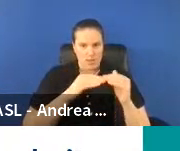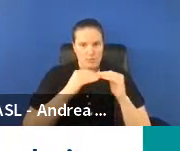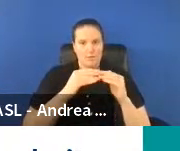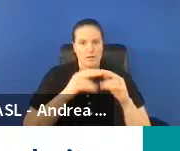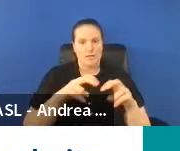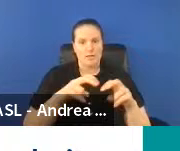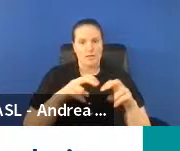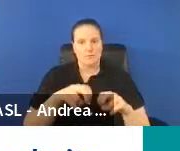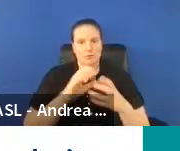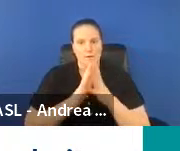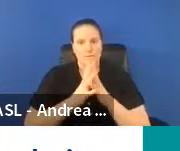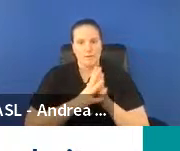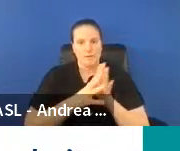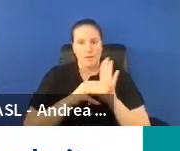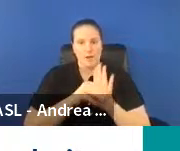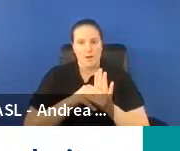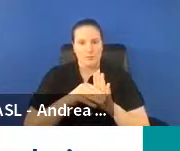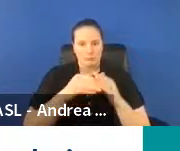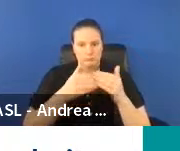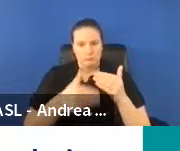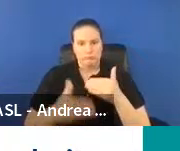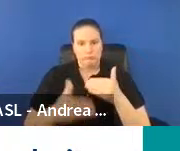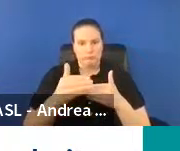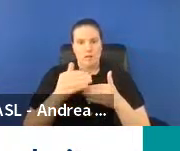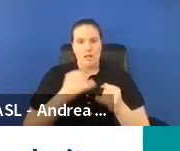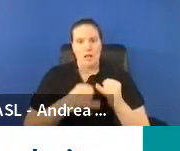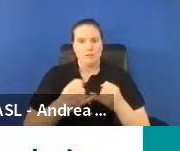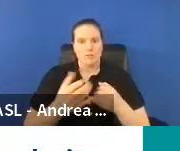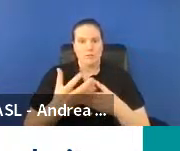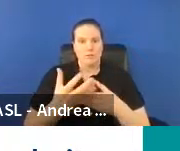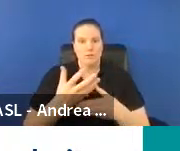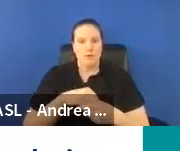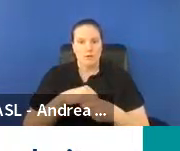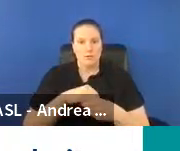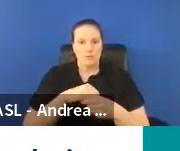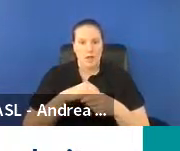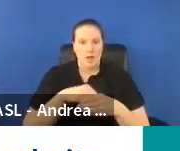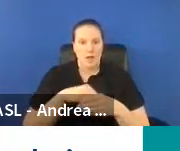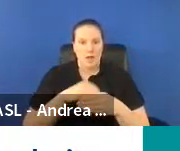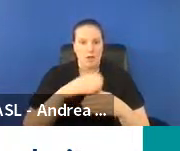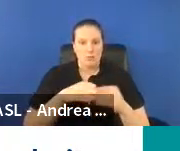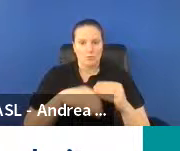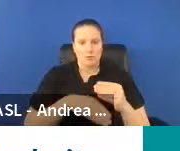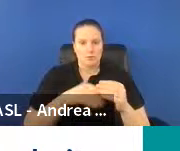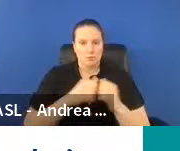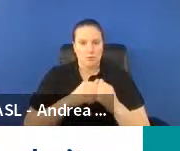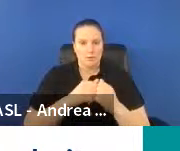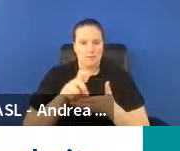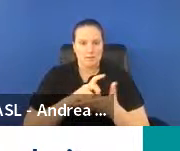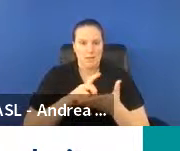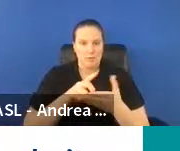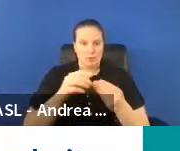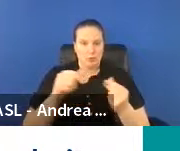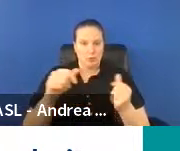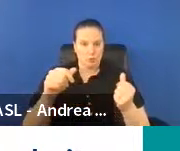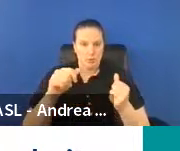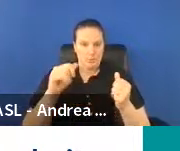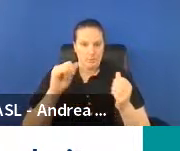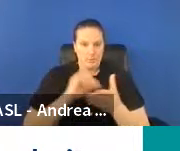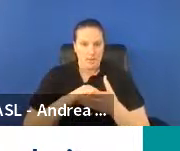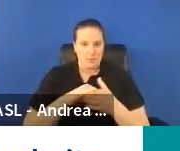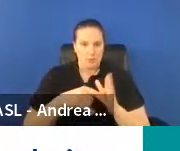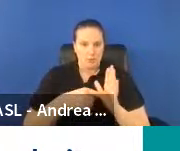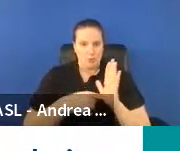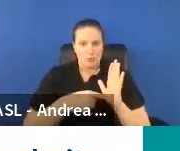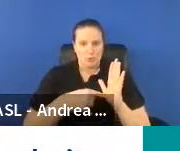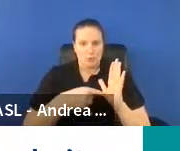modeling, and so forth. And lastly, we'll continue engagement and outreach as the program works towards design solutions. A lot of this is due to the fact that